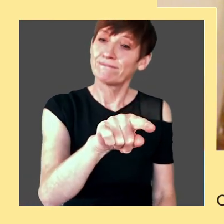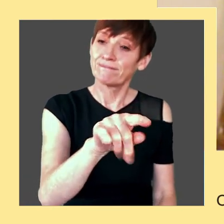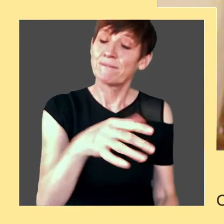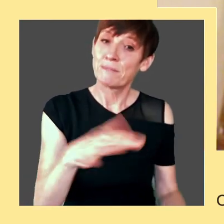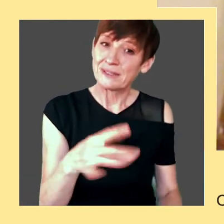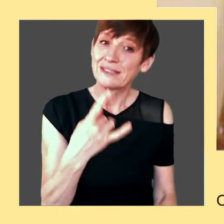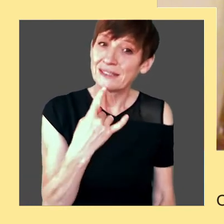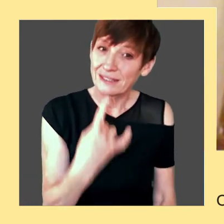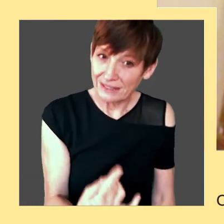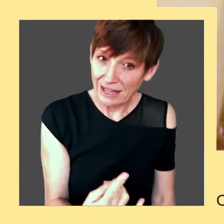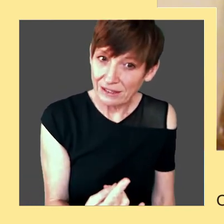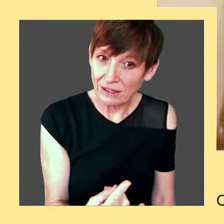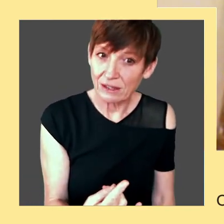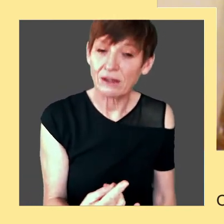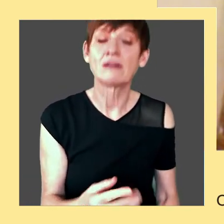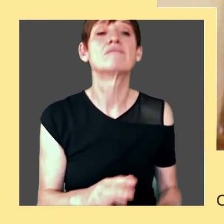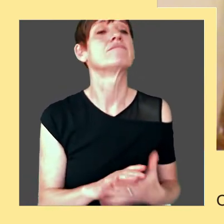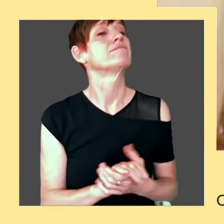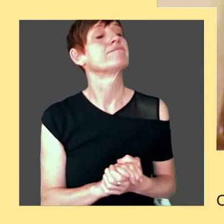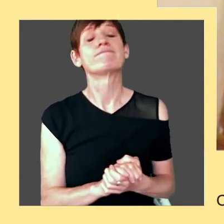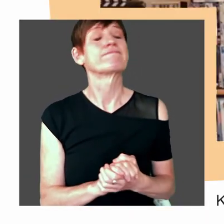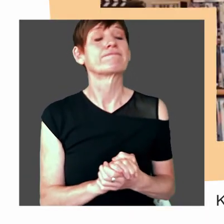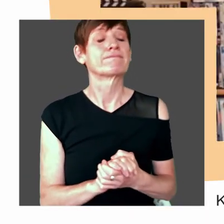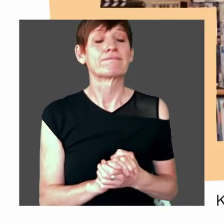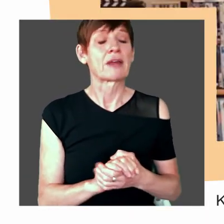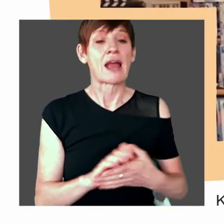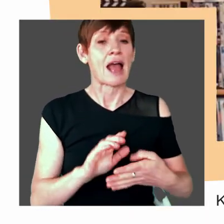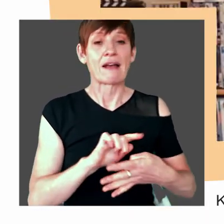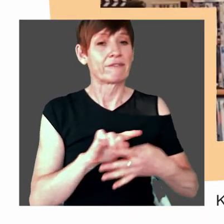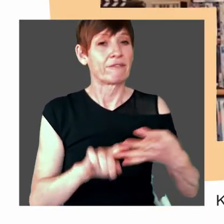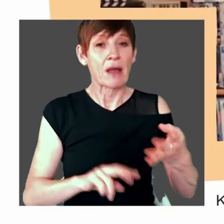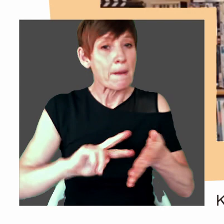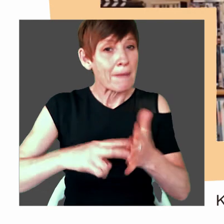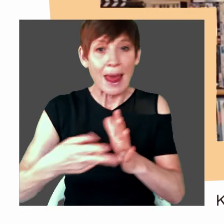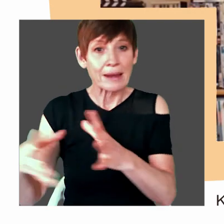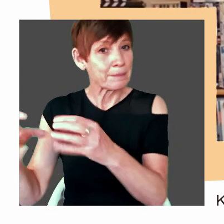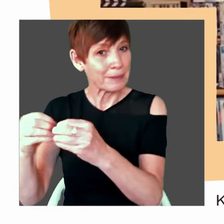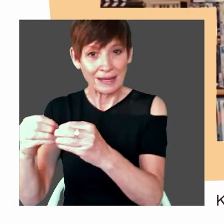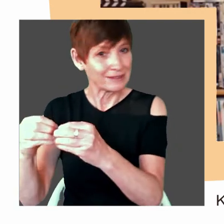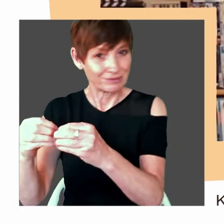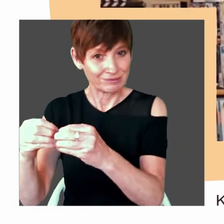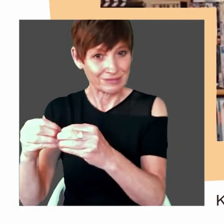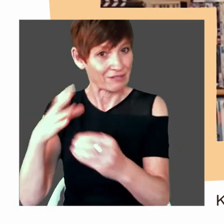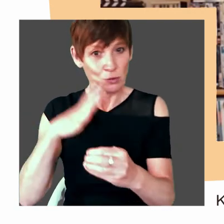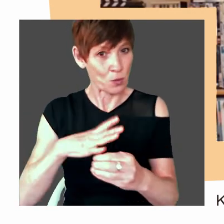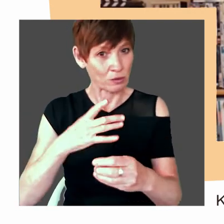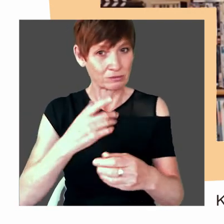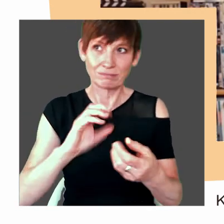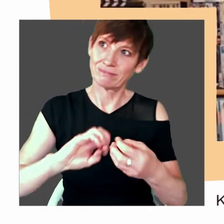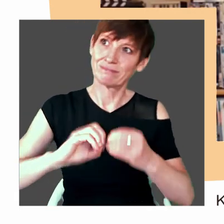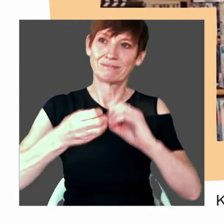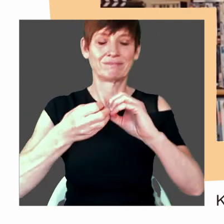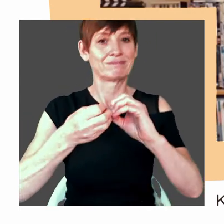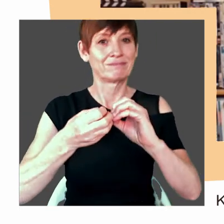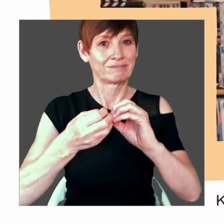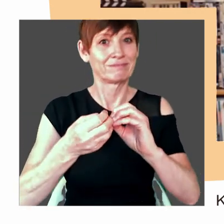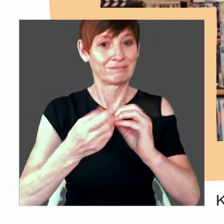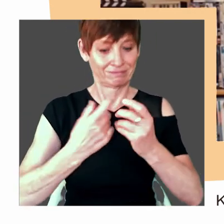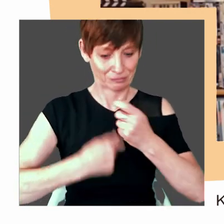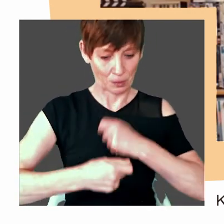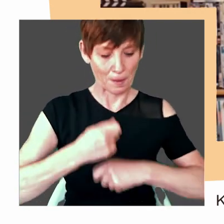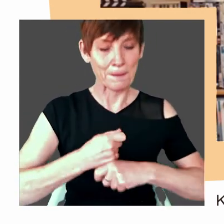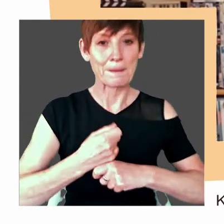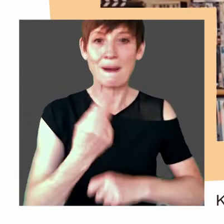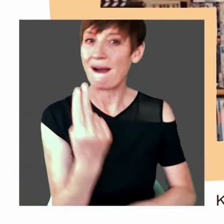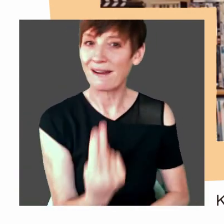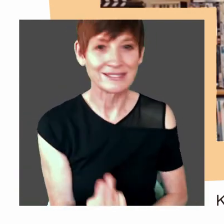shouldn't have any plan B if you want to be an artist, because it is too hard, and easily